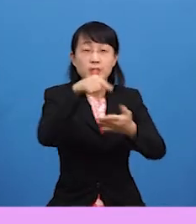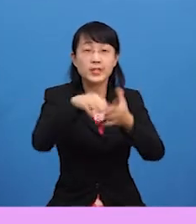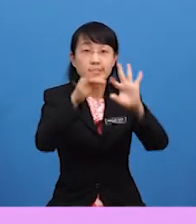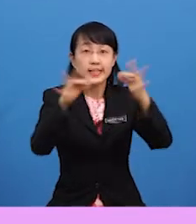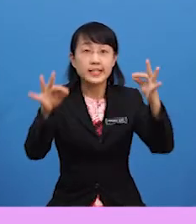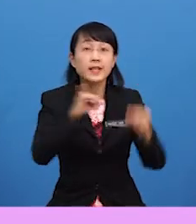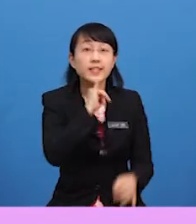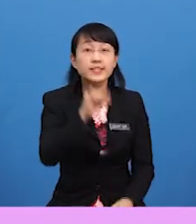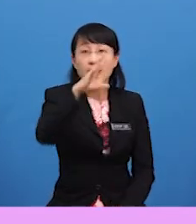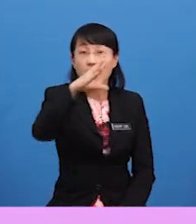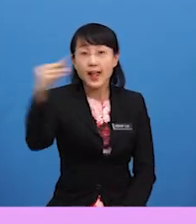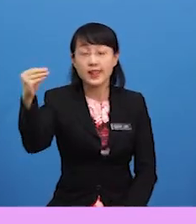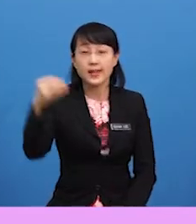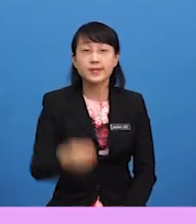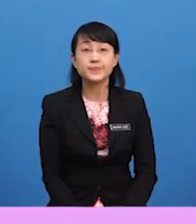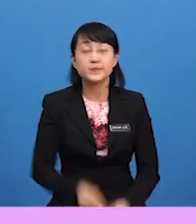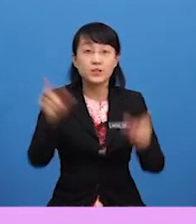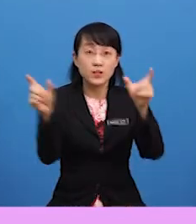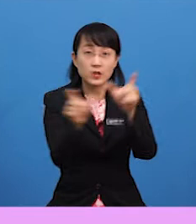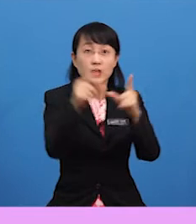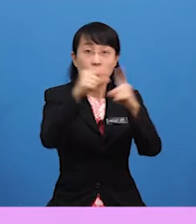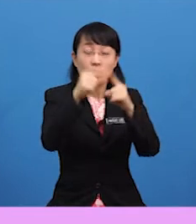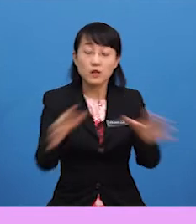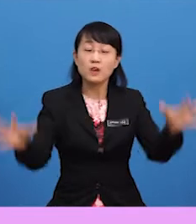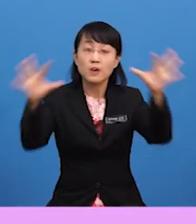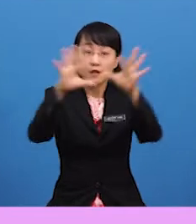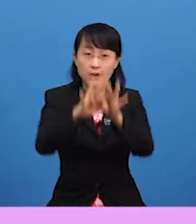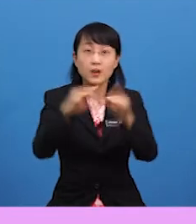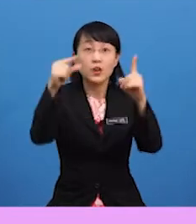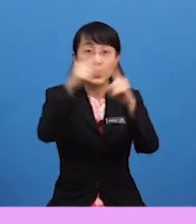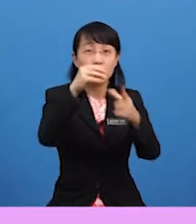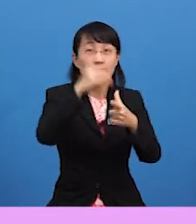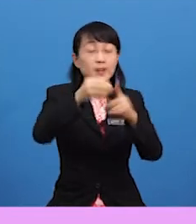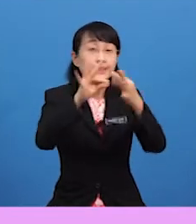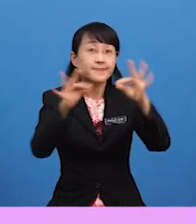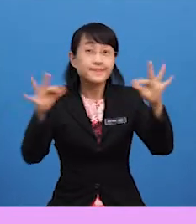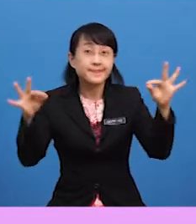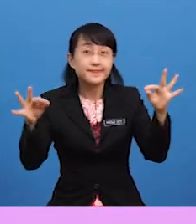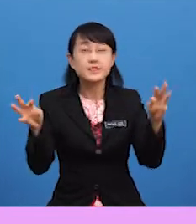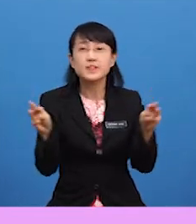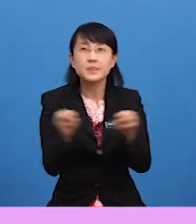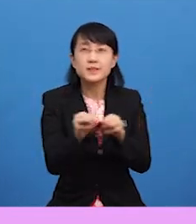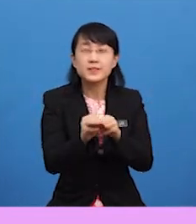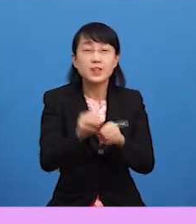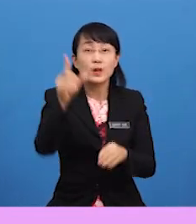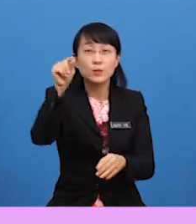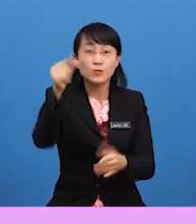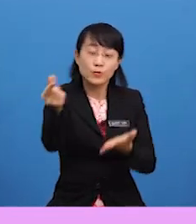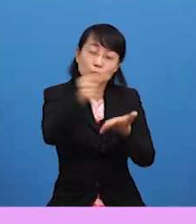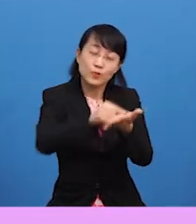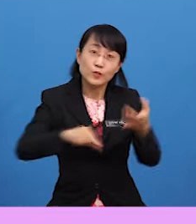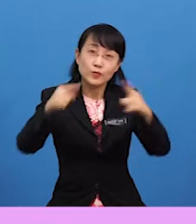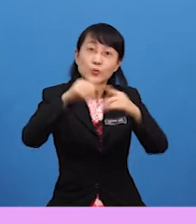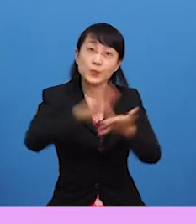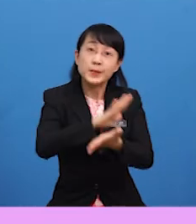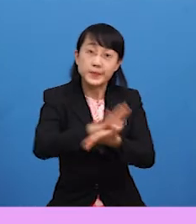and. Conjunctions are words used to join words or sentences, kind of like how glue is to paper.